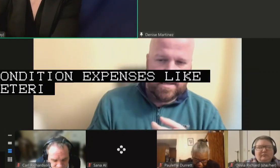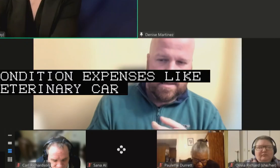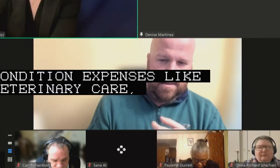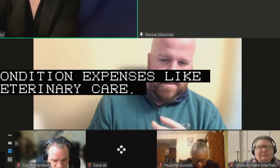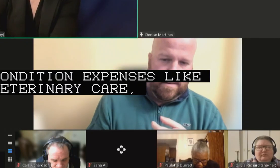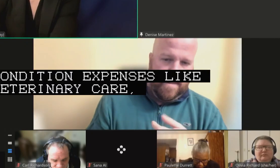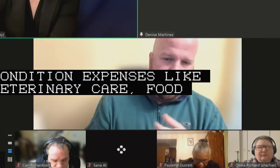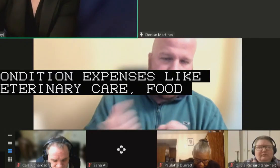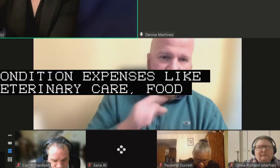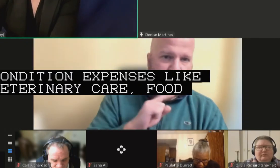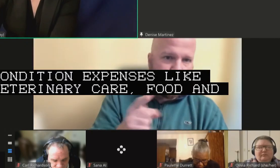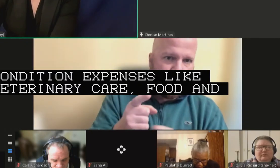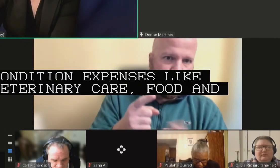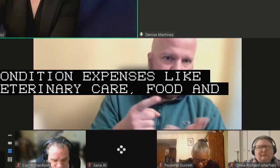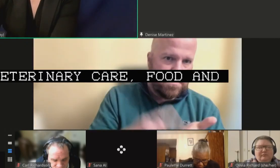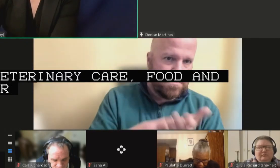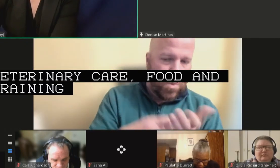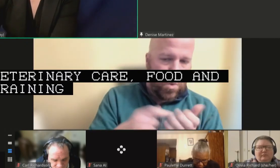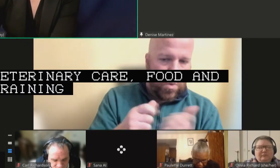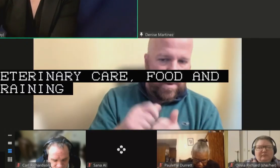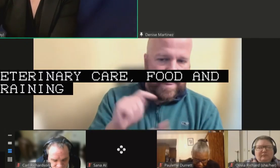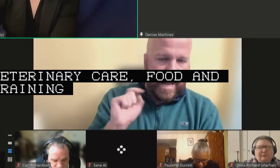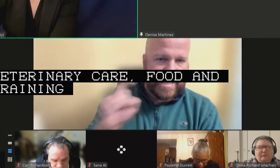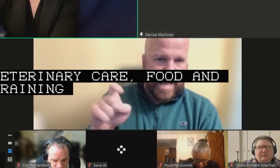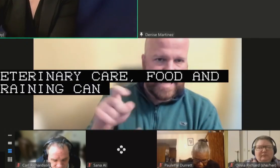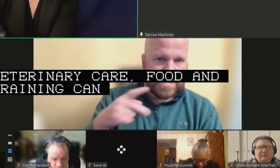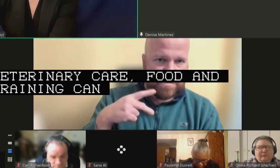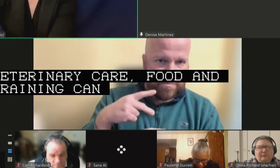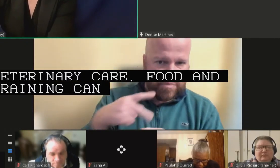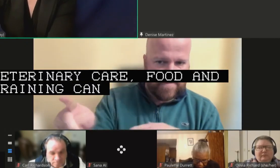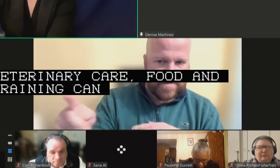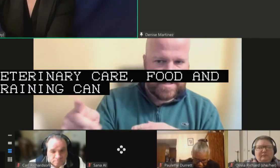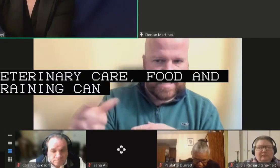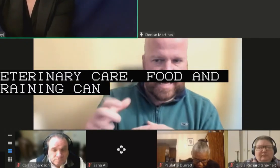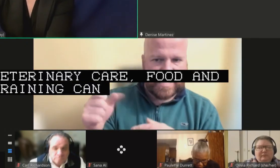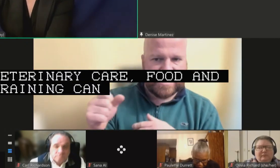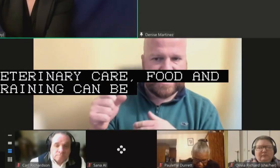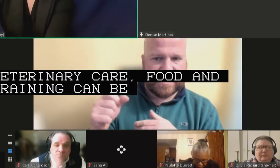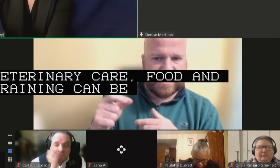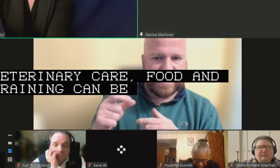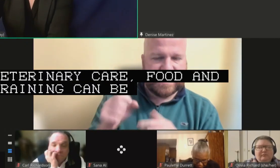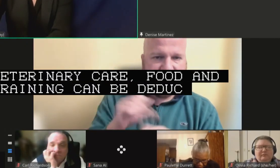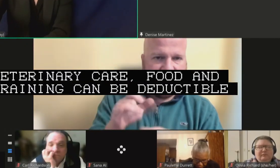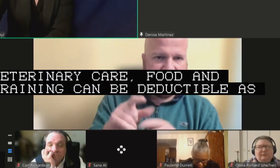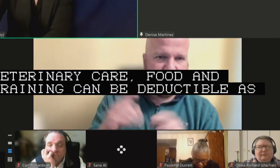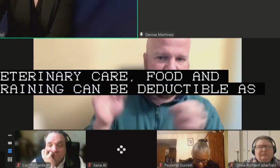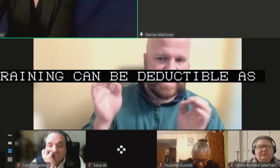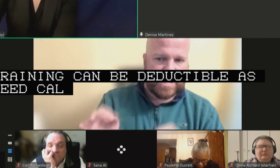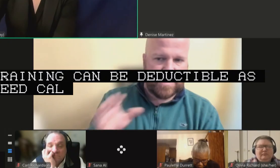medical expenses. So just be sure to consult with a tax professional,